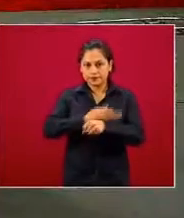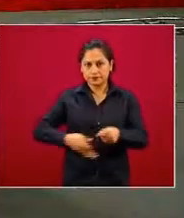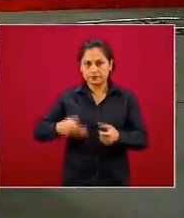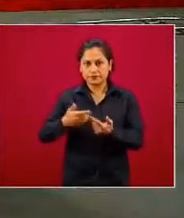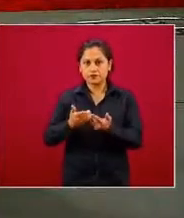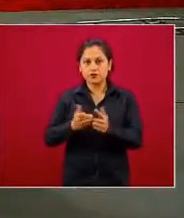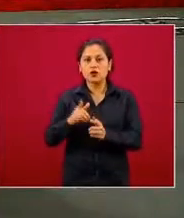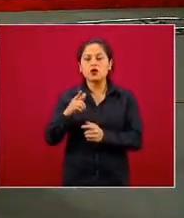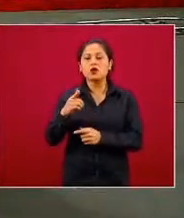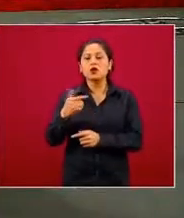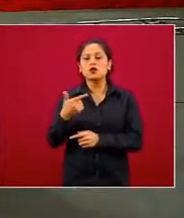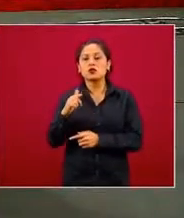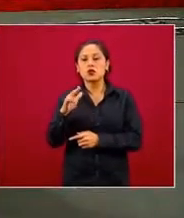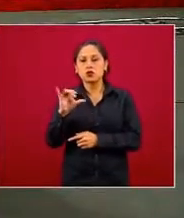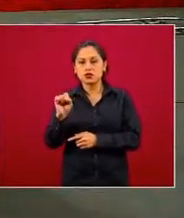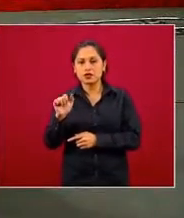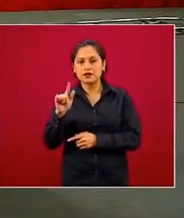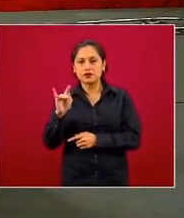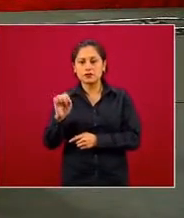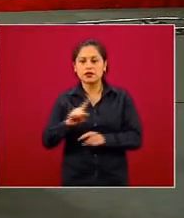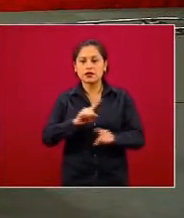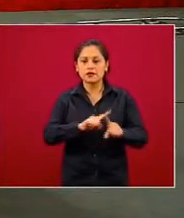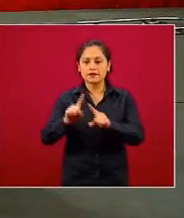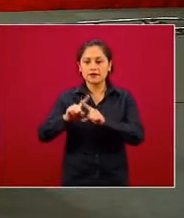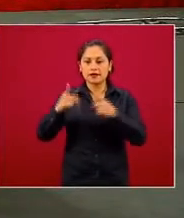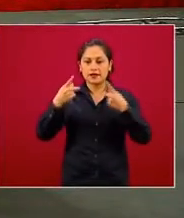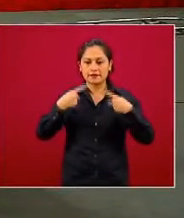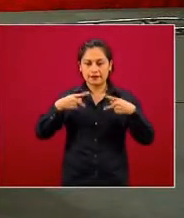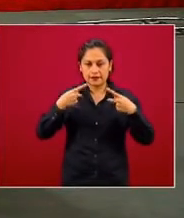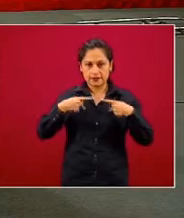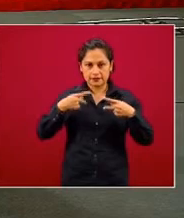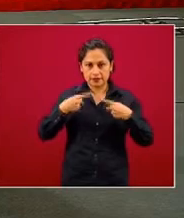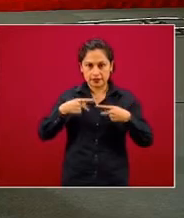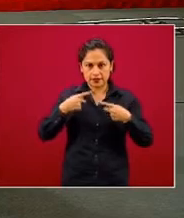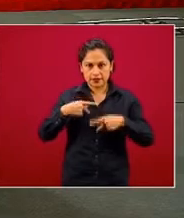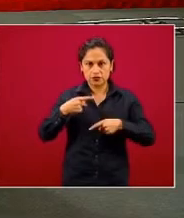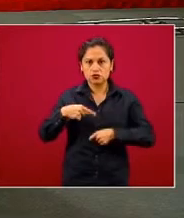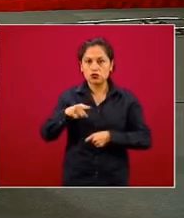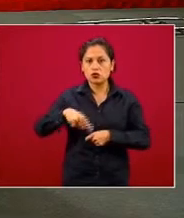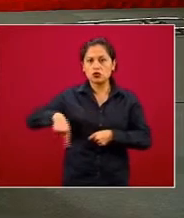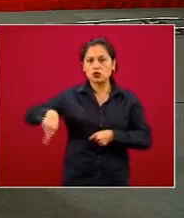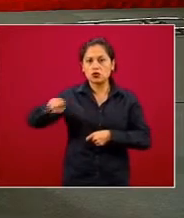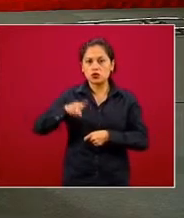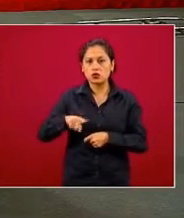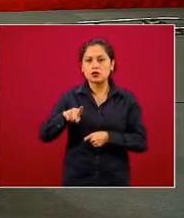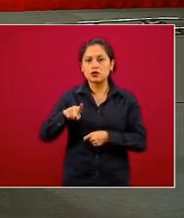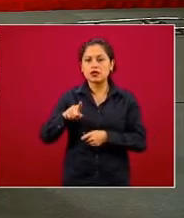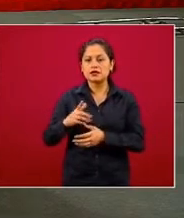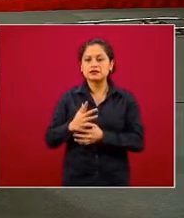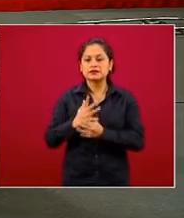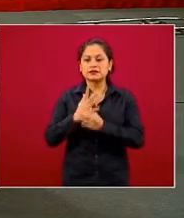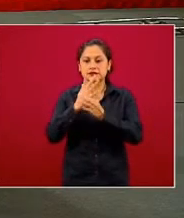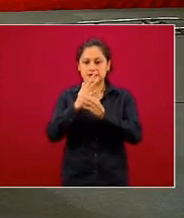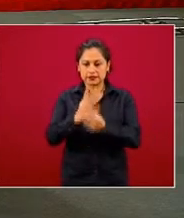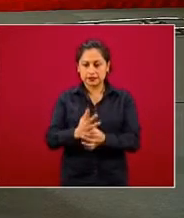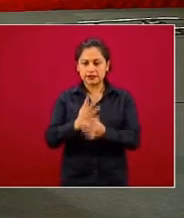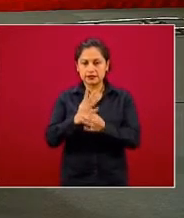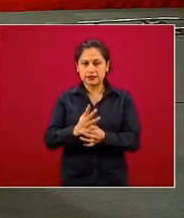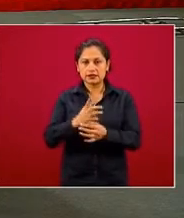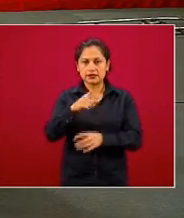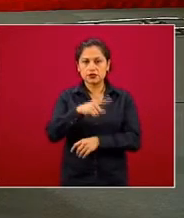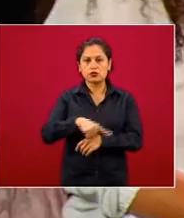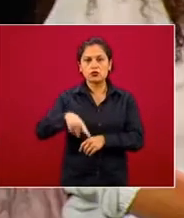Atómica, diversas figuras públicas del país, no conformes con Different demeritar el agencies in the trabajo que country hacen have tried to ustedes, disqualify han you as tratado de